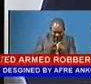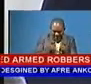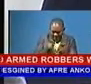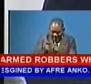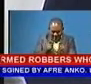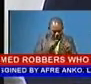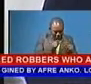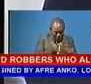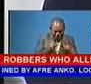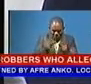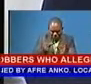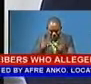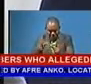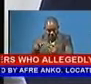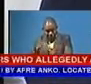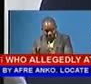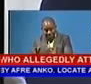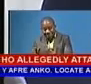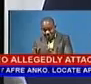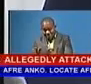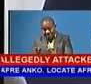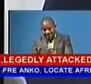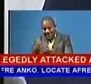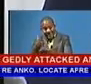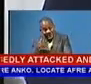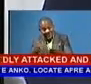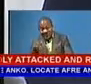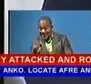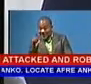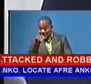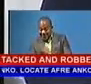in categorization in respect of some of the